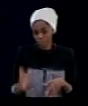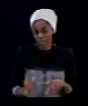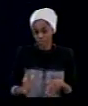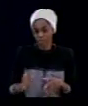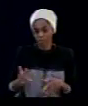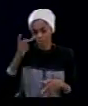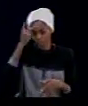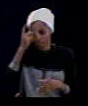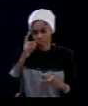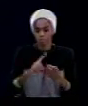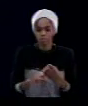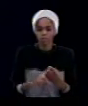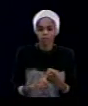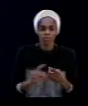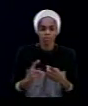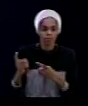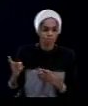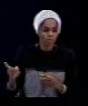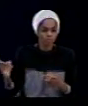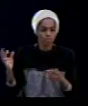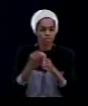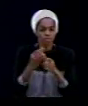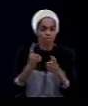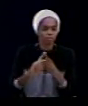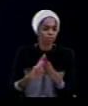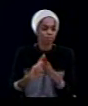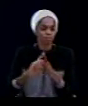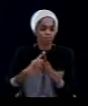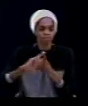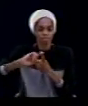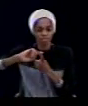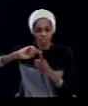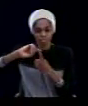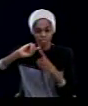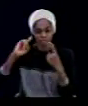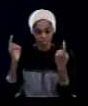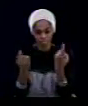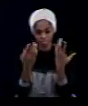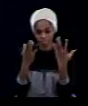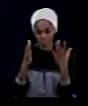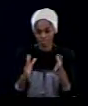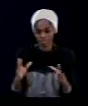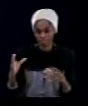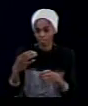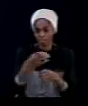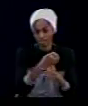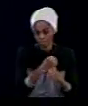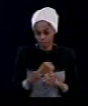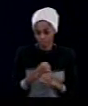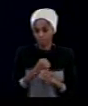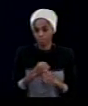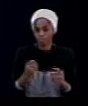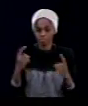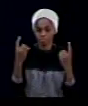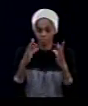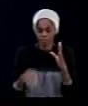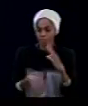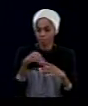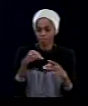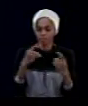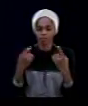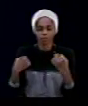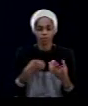out, to save sinners, to deliver the oppressed. We want to thank the